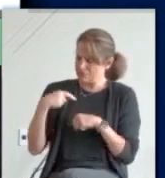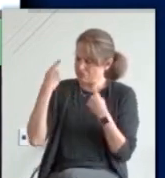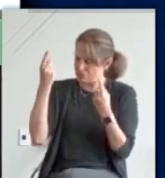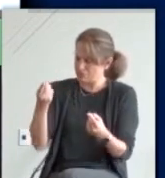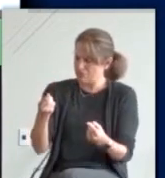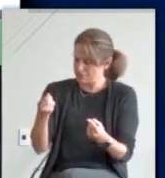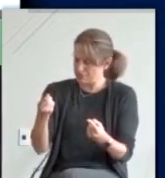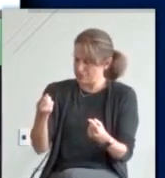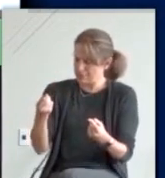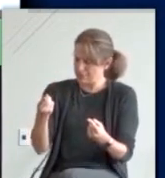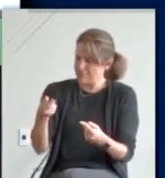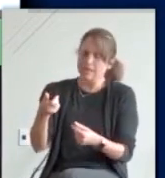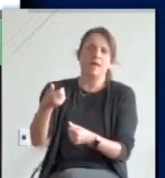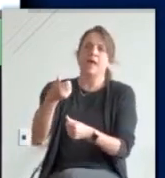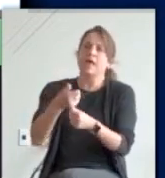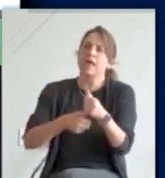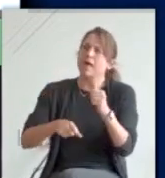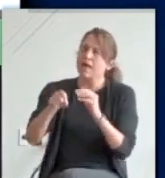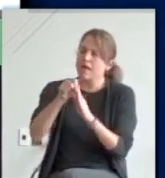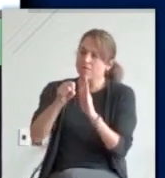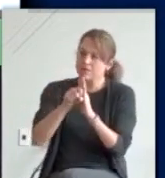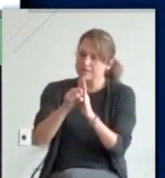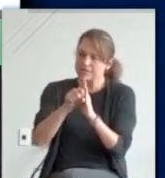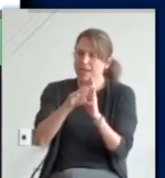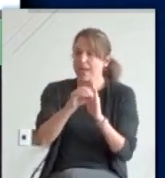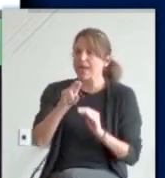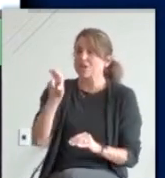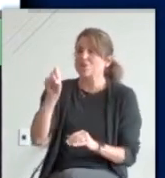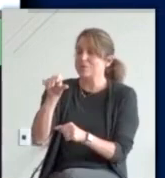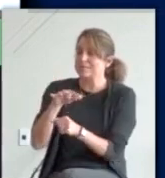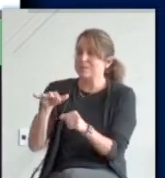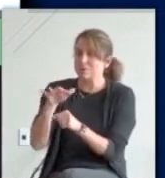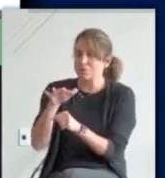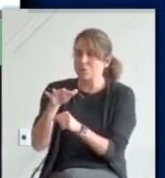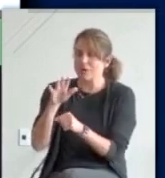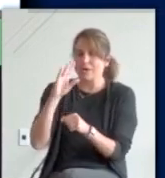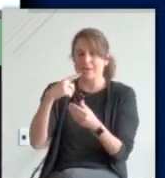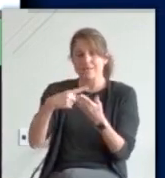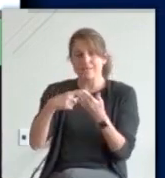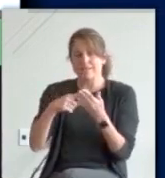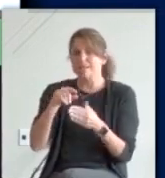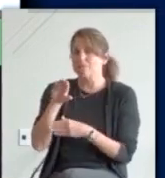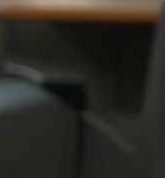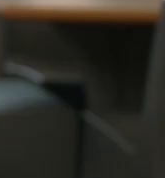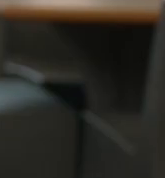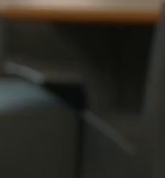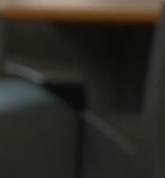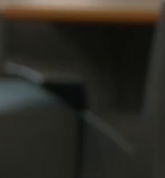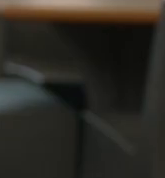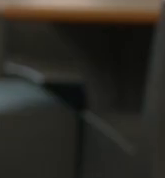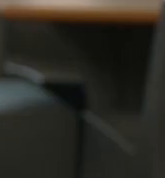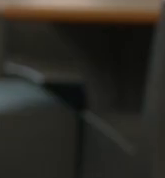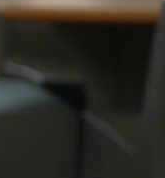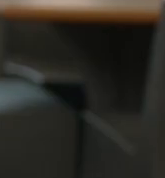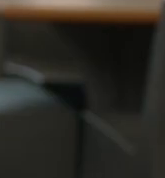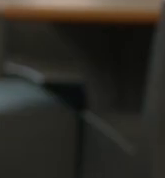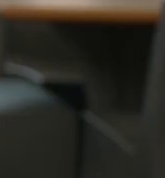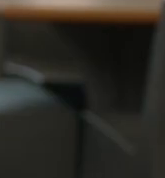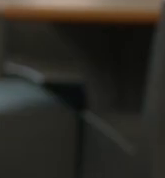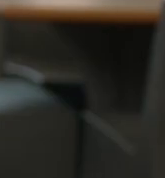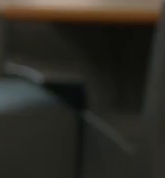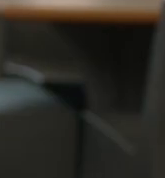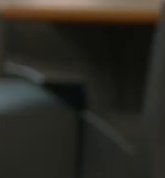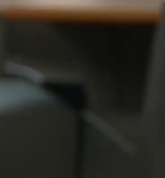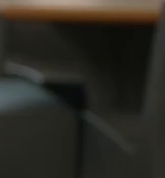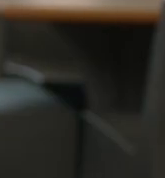single state and U.S. territory is talking about their behavioral health crisis. Our mobile crisis teams are really